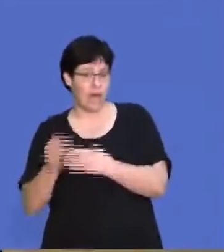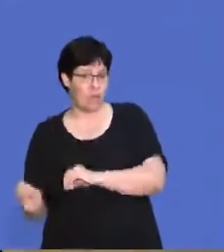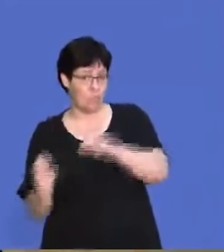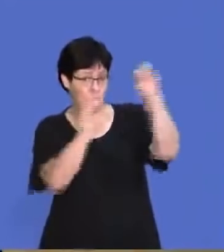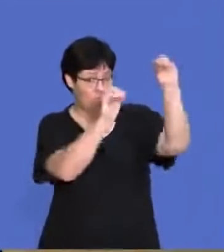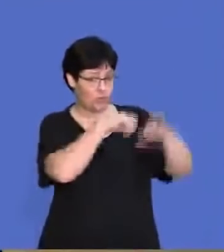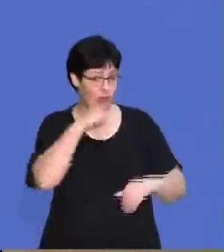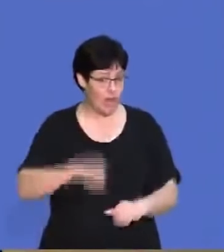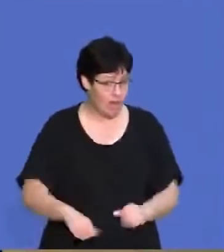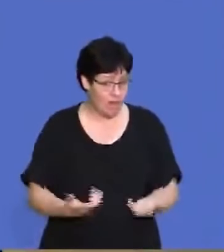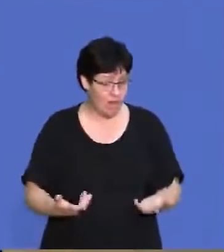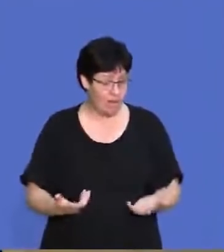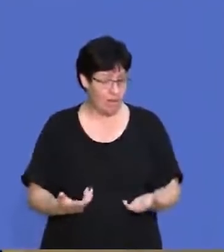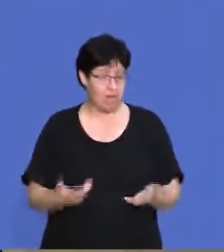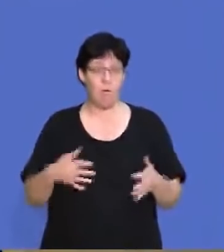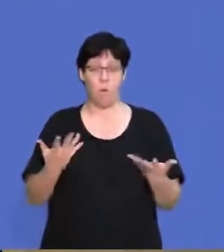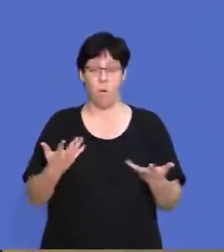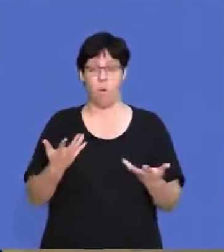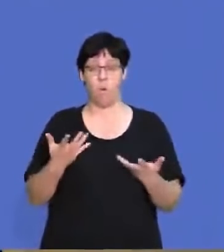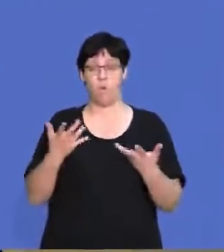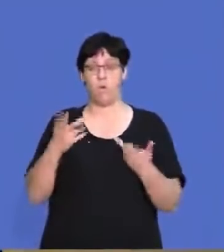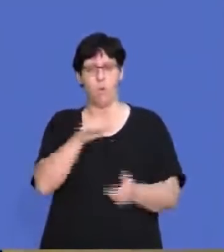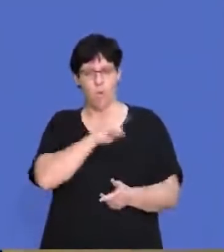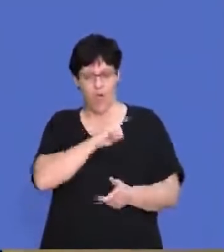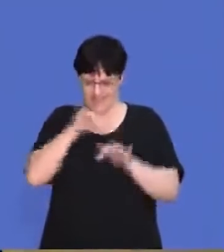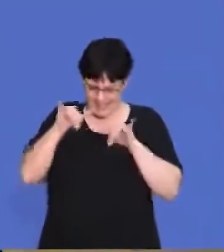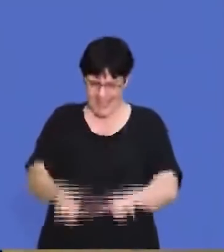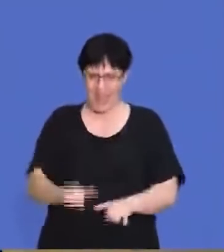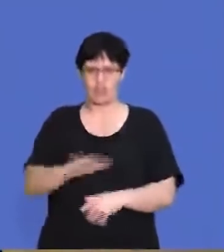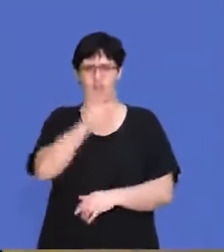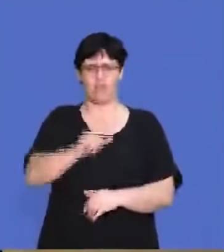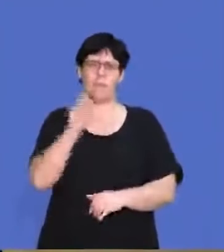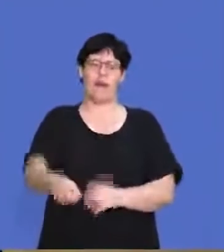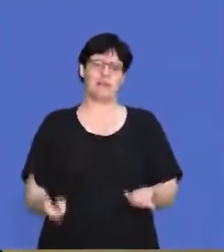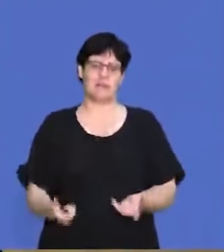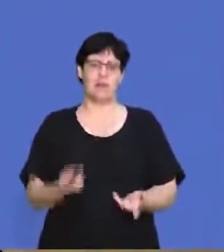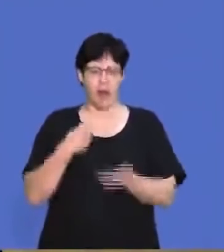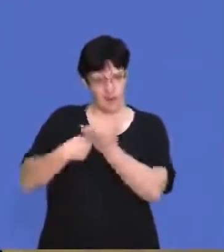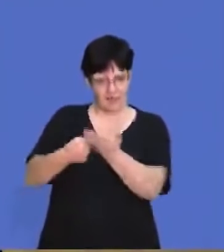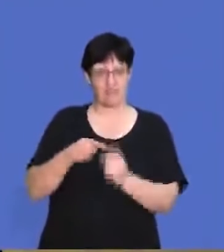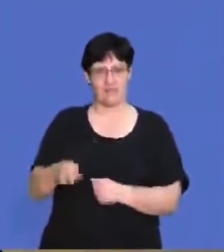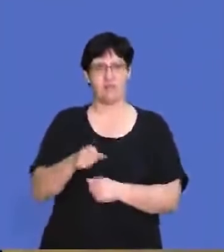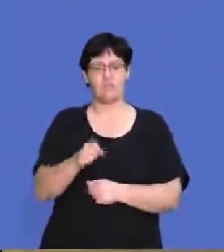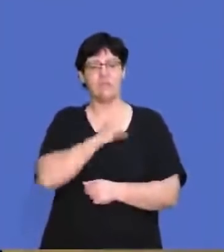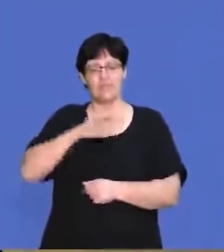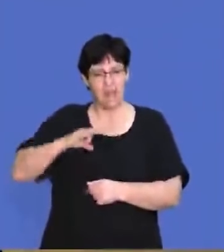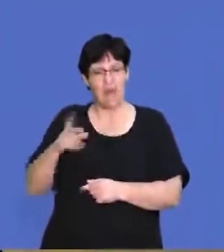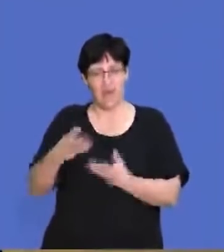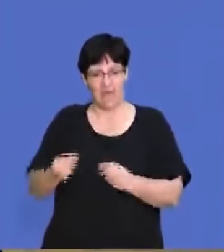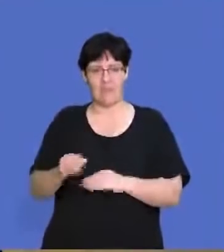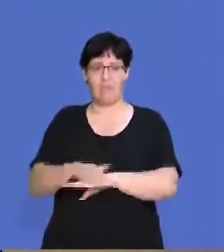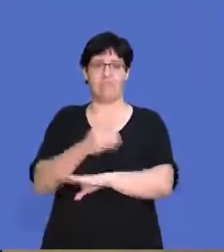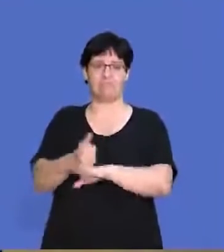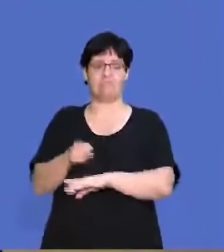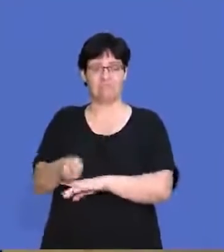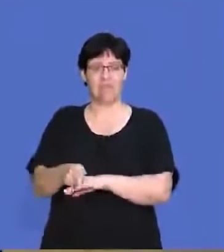of the business moving to China or why it should stay in South Africa. So it just gives the employees a platform